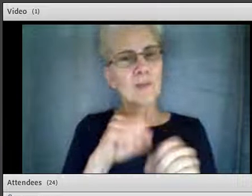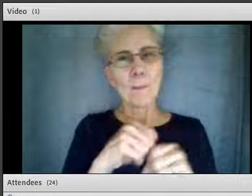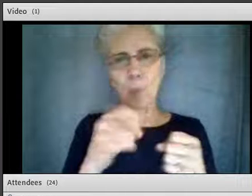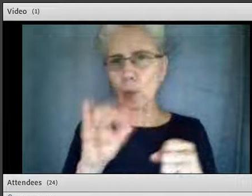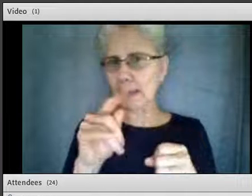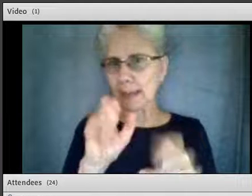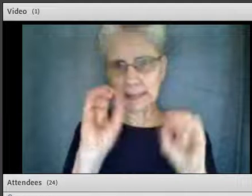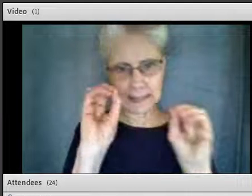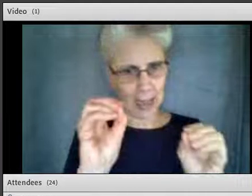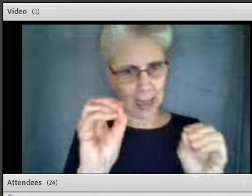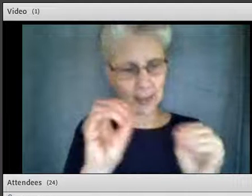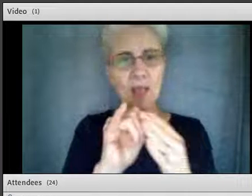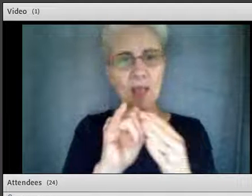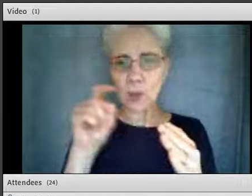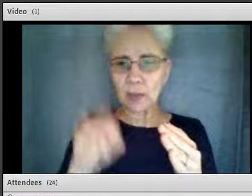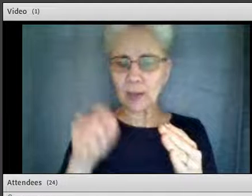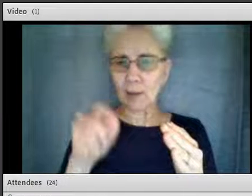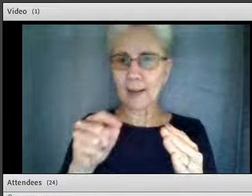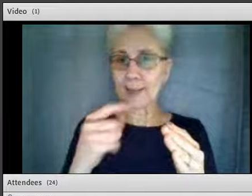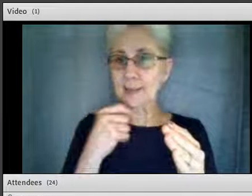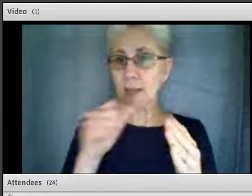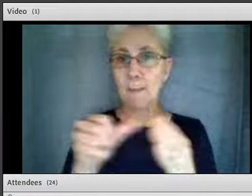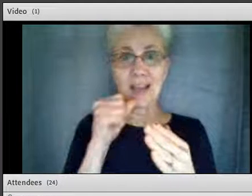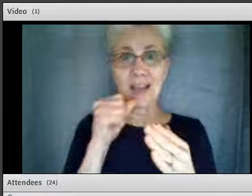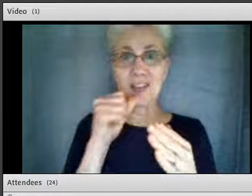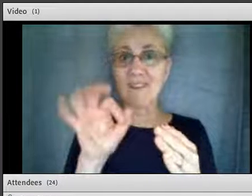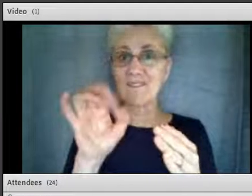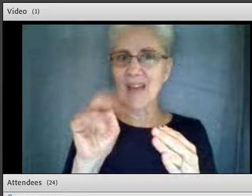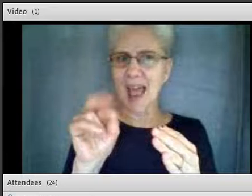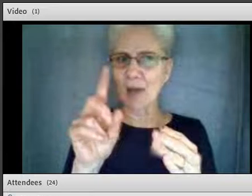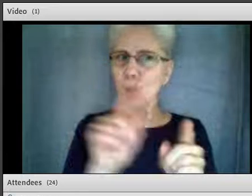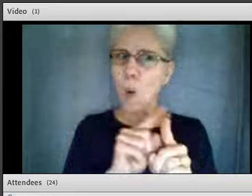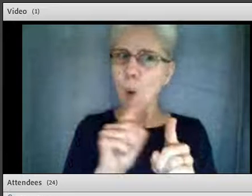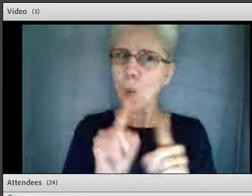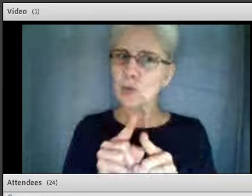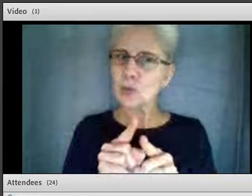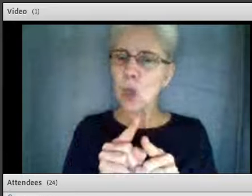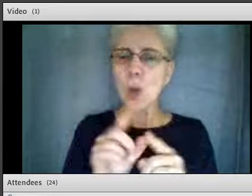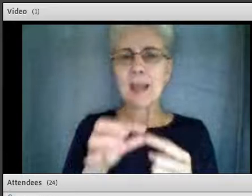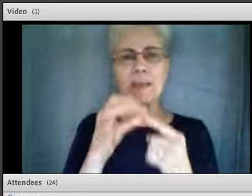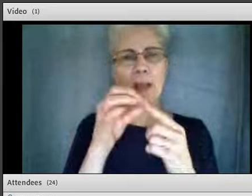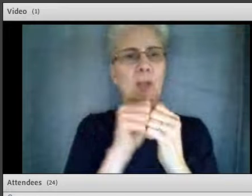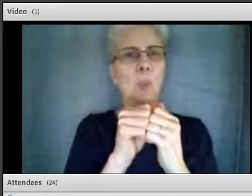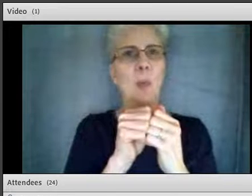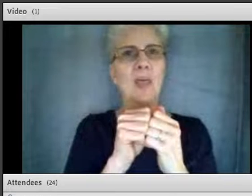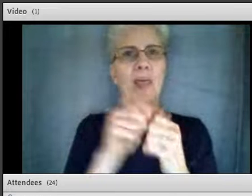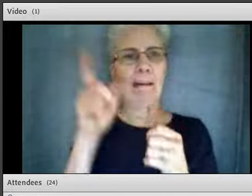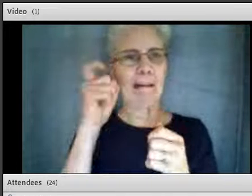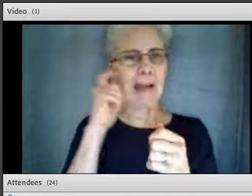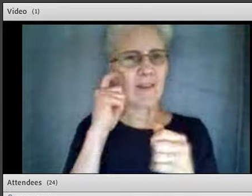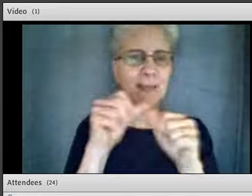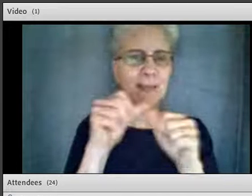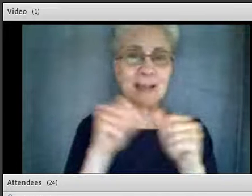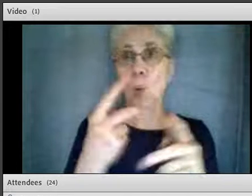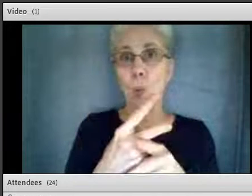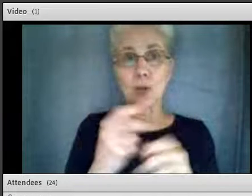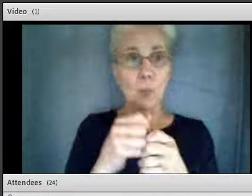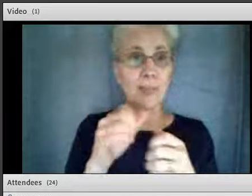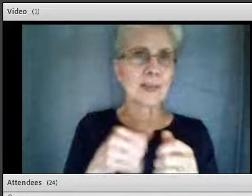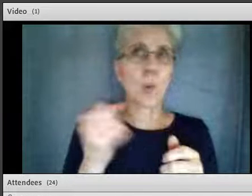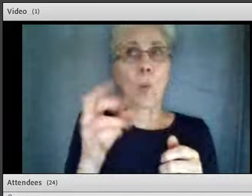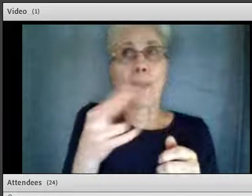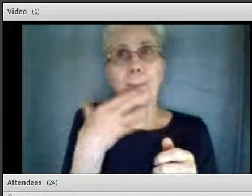just page not found. But also, especially with government sites are the worst with this, or the best, but they keep changing their links.